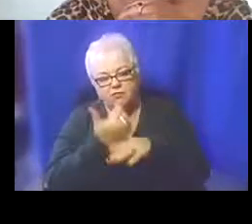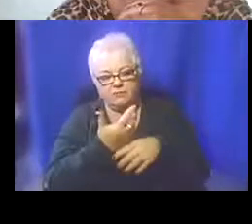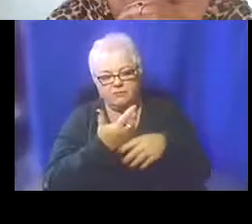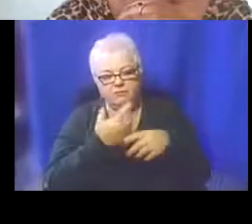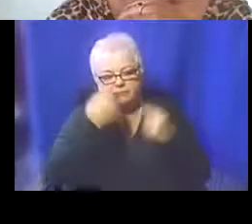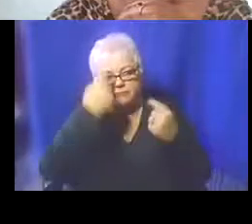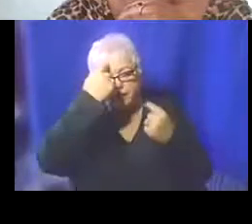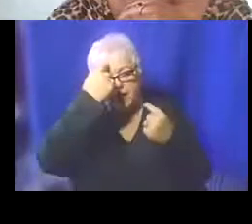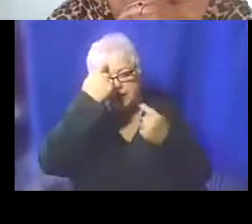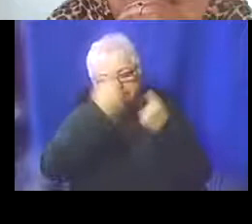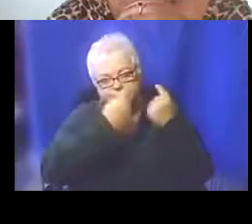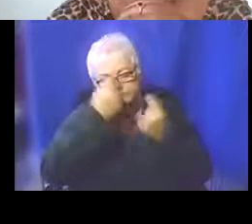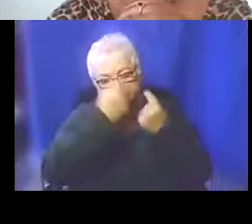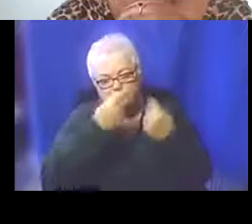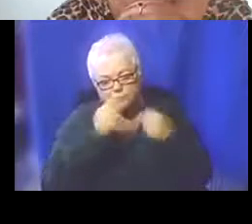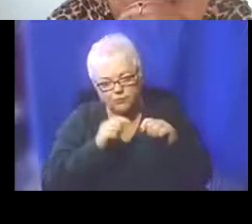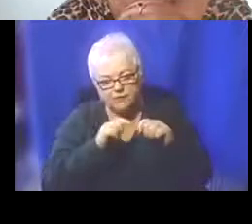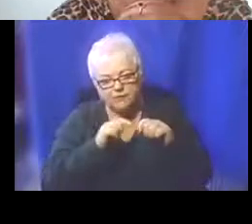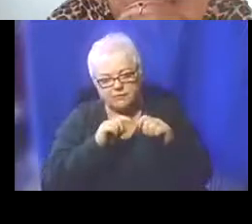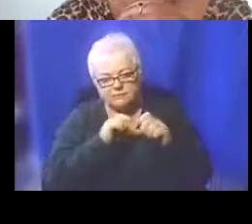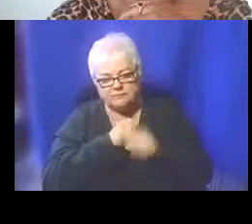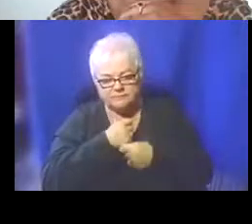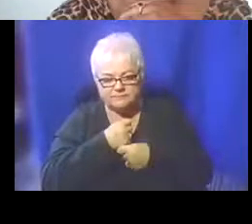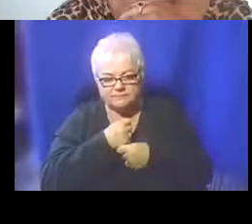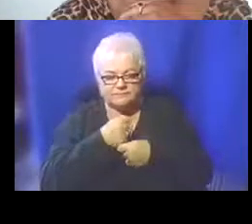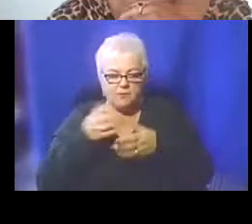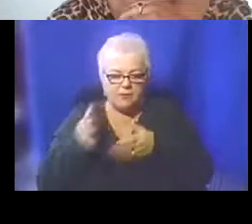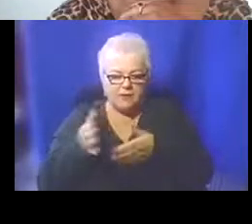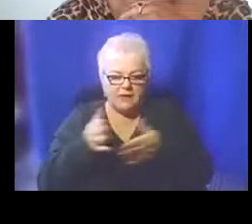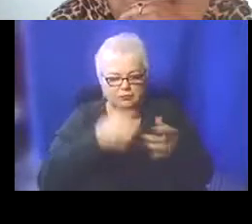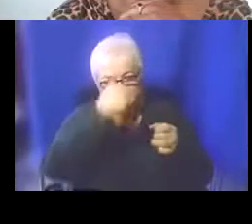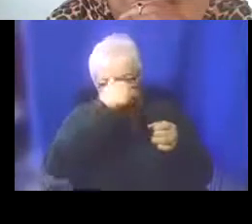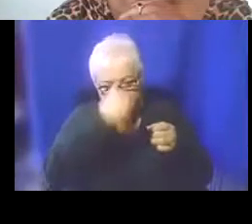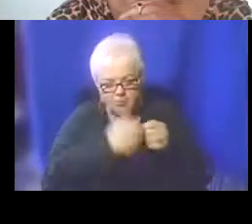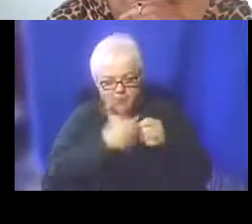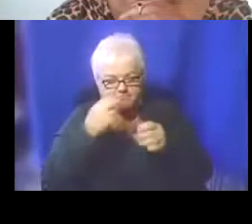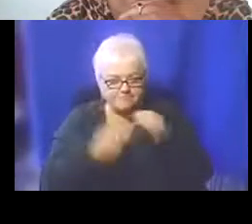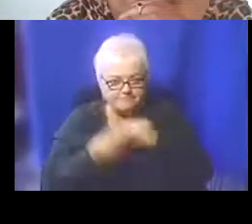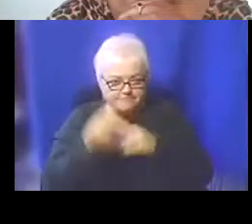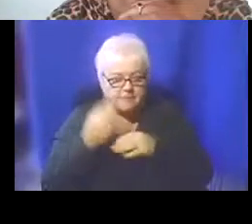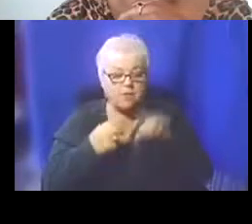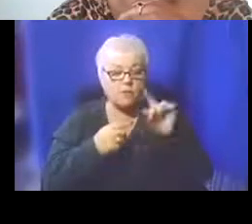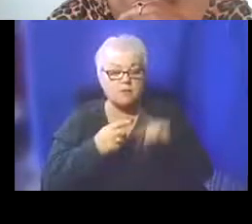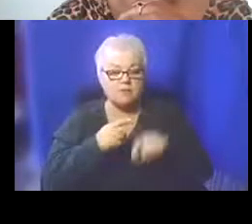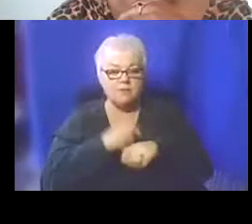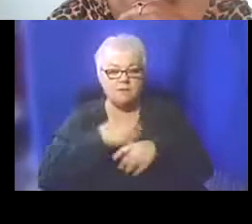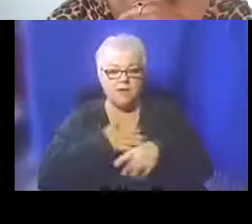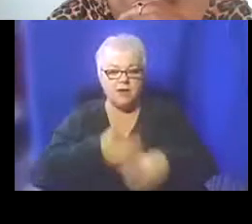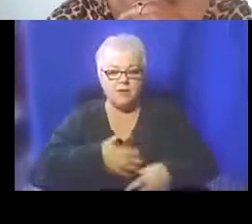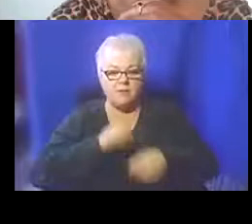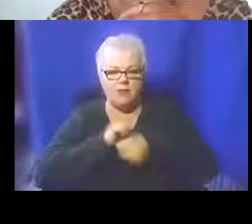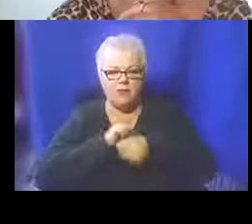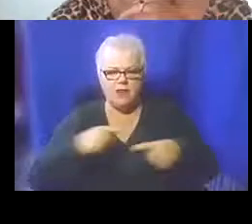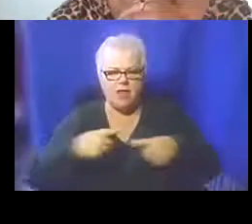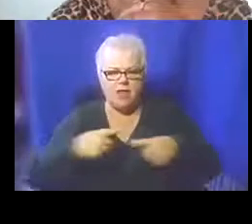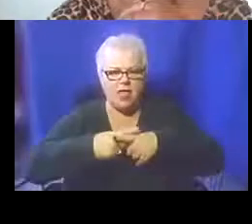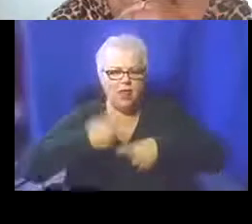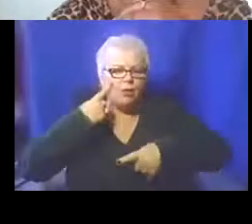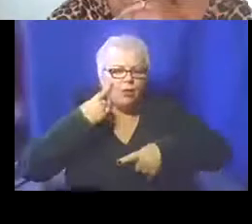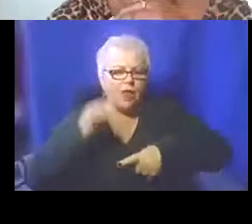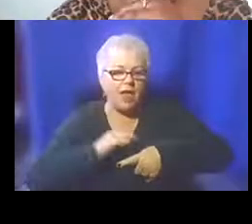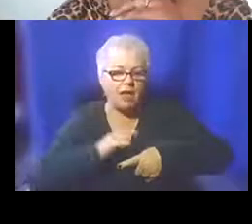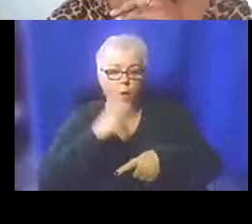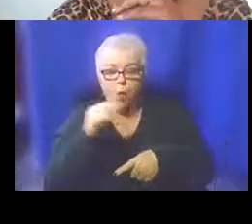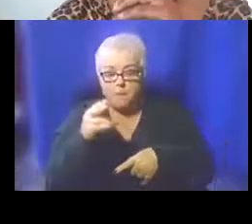your brain that are trying to lay down the neural mechanisms of the memory. So it's one of those times where our body's kind of working at cross purposes. Those hormones are